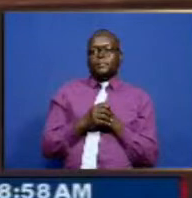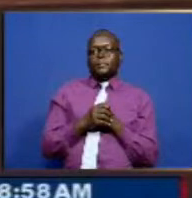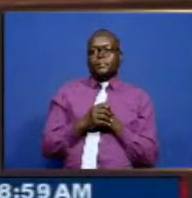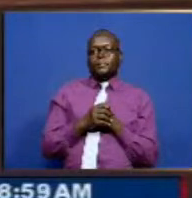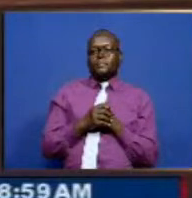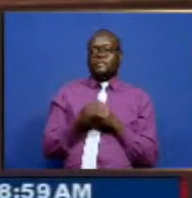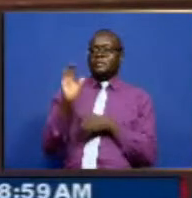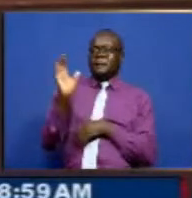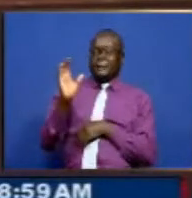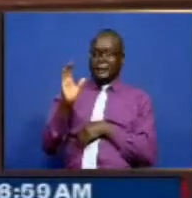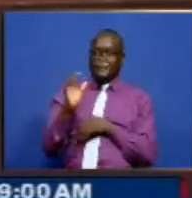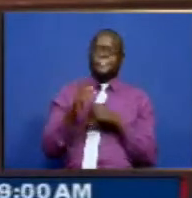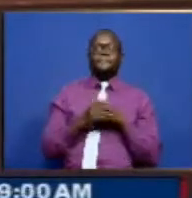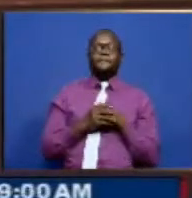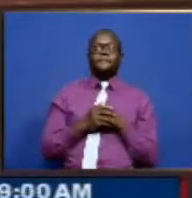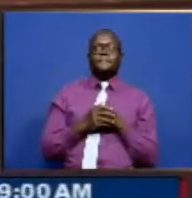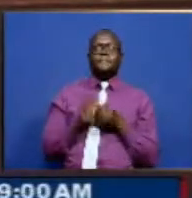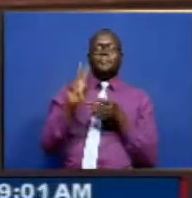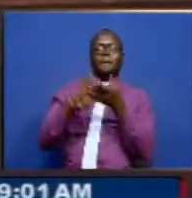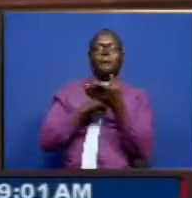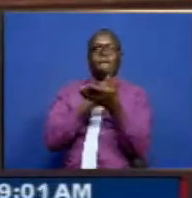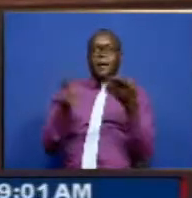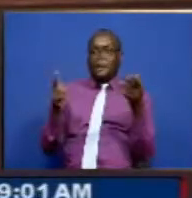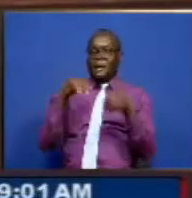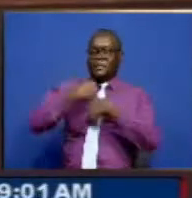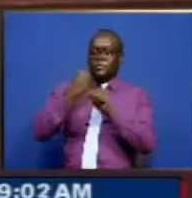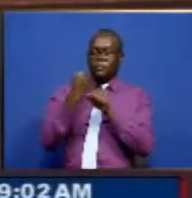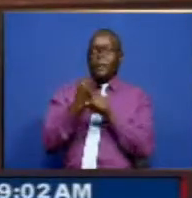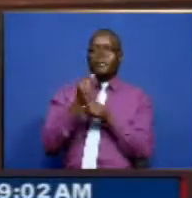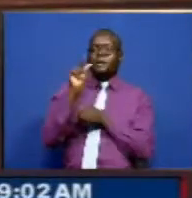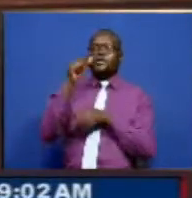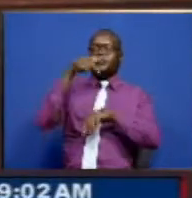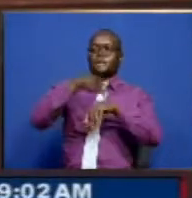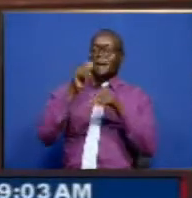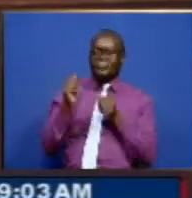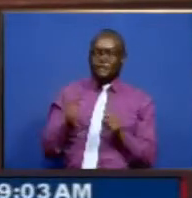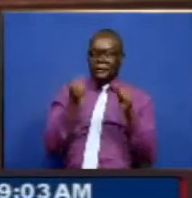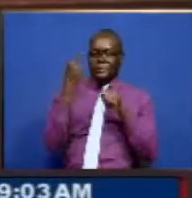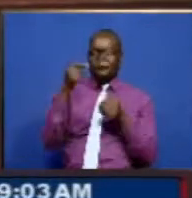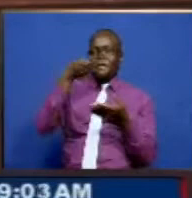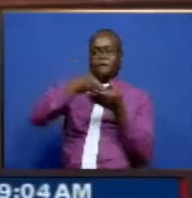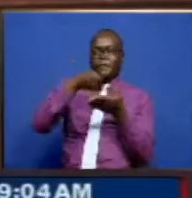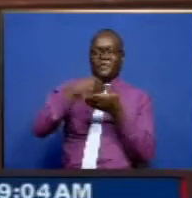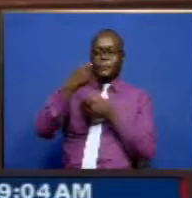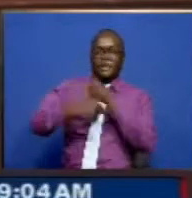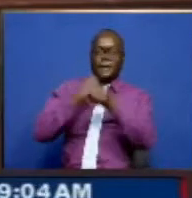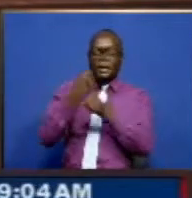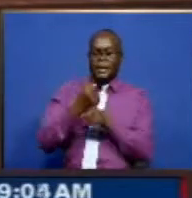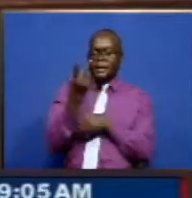C, failure to draft the medium-term strategy for the financial year